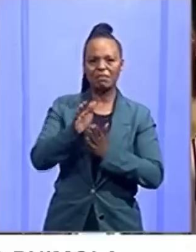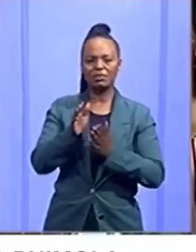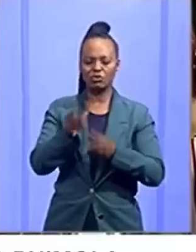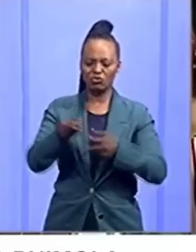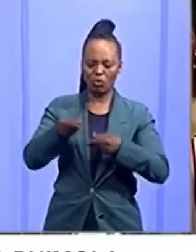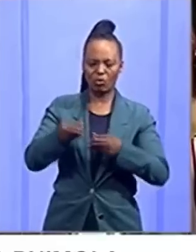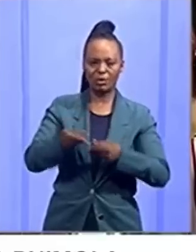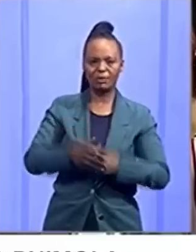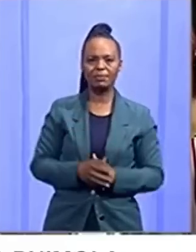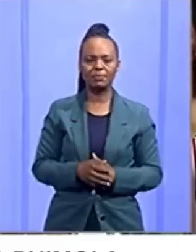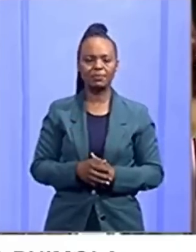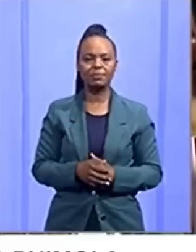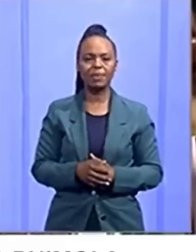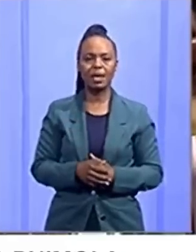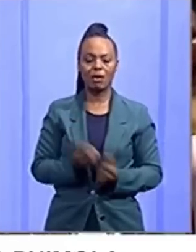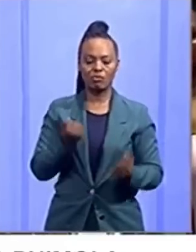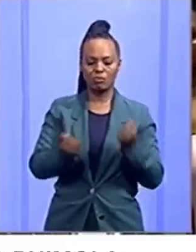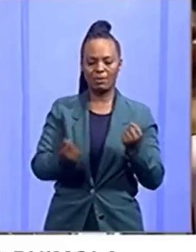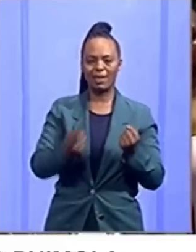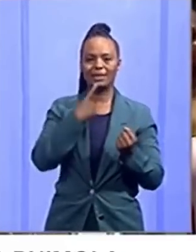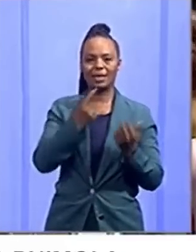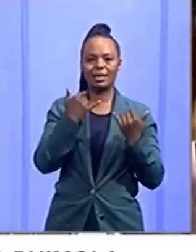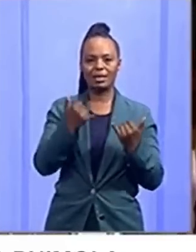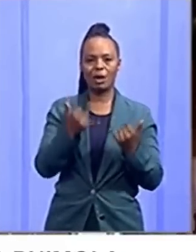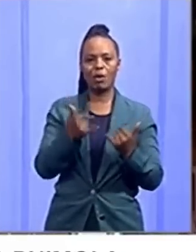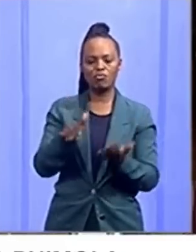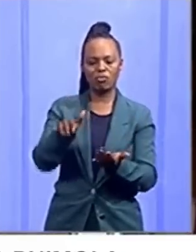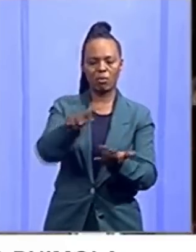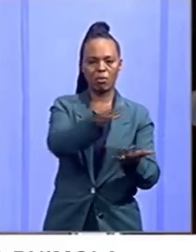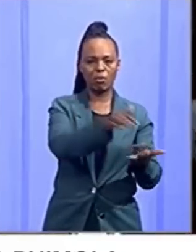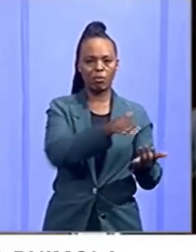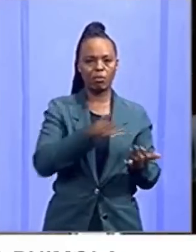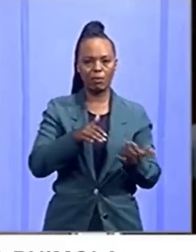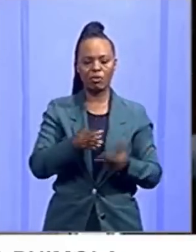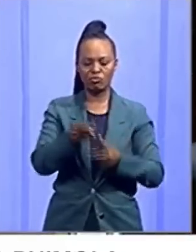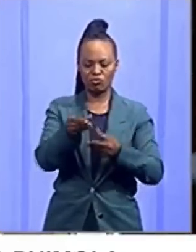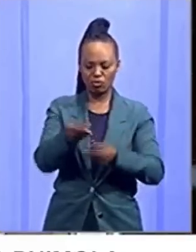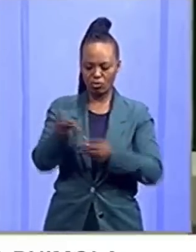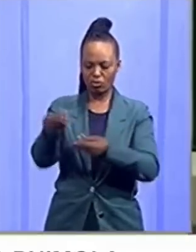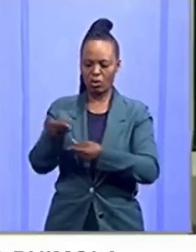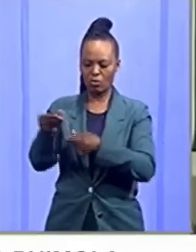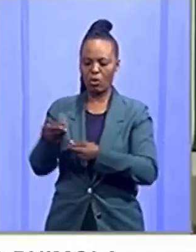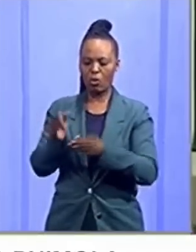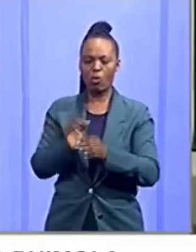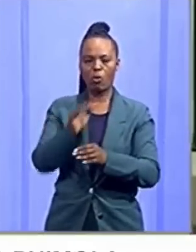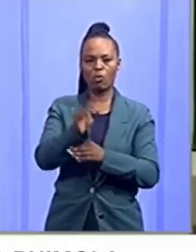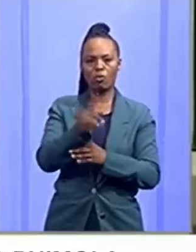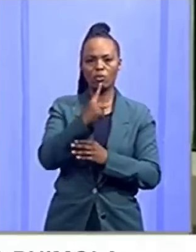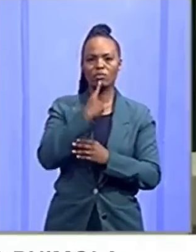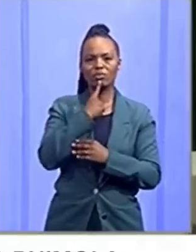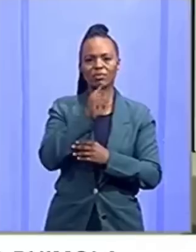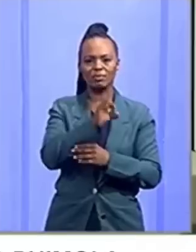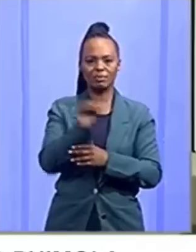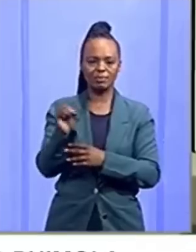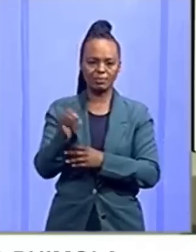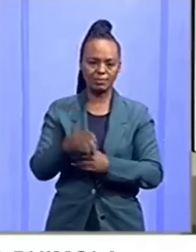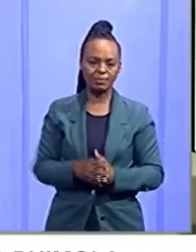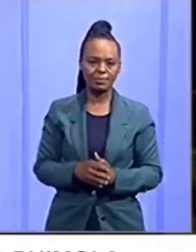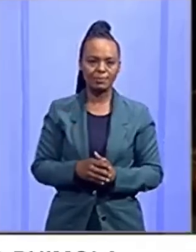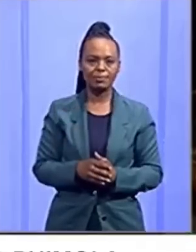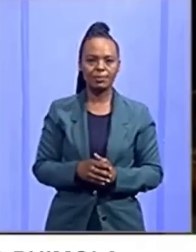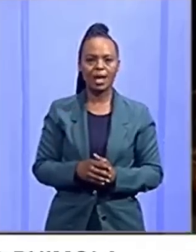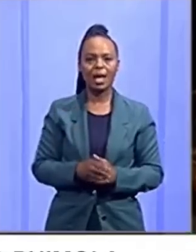documentation. Kgotlatshekelo ya re e tshwanetse go kokoanya matlakala a fetang dikete di le 106 a kgetsi eno. Kgetsi